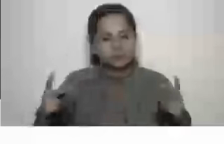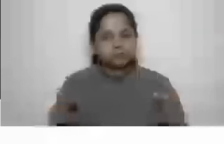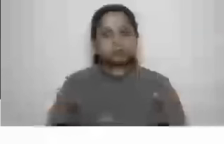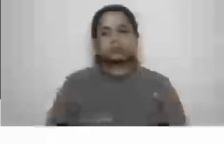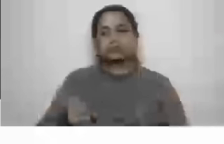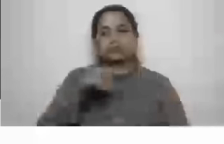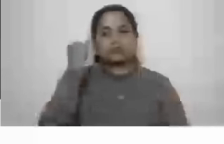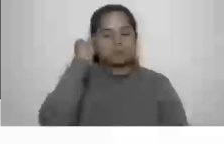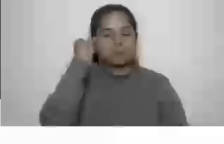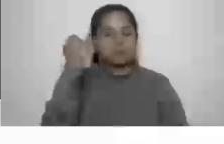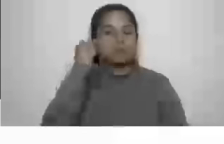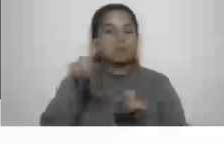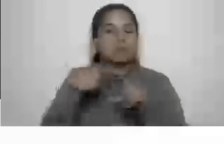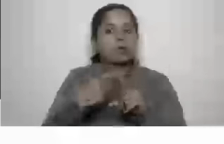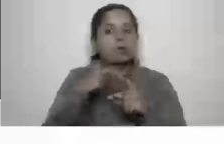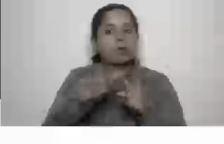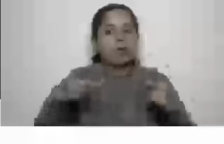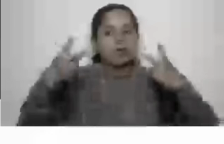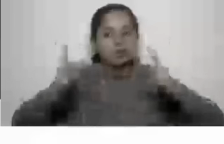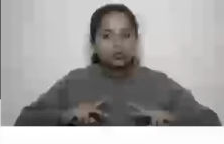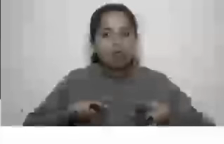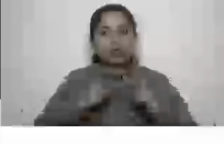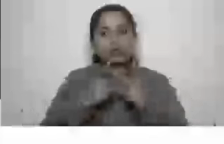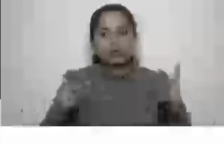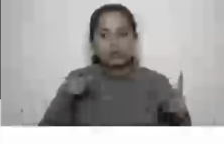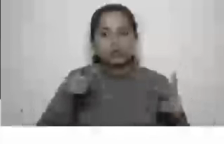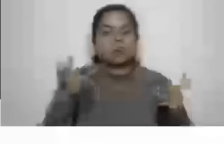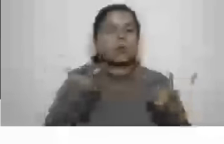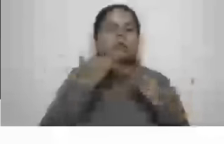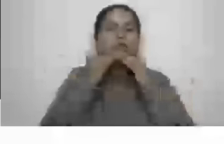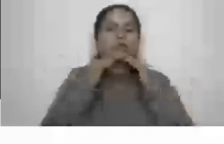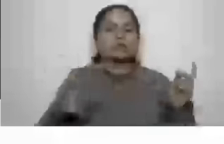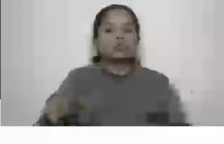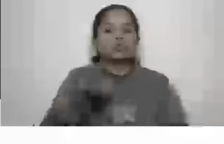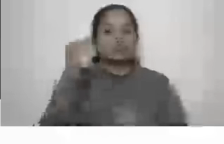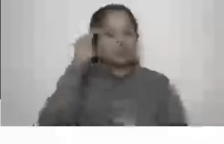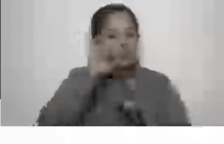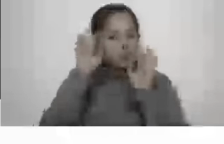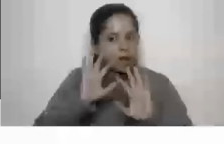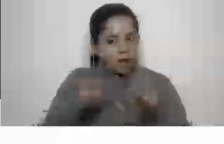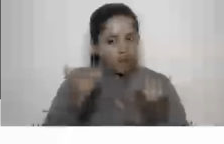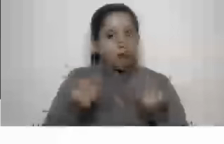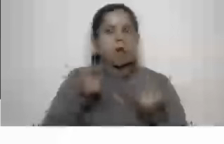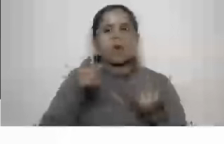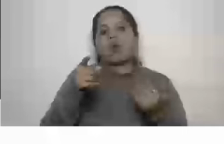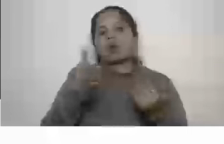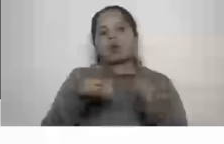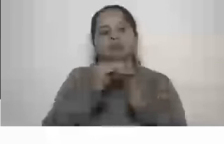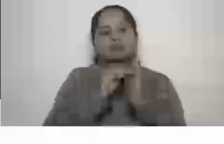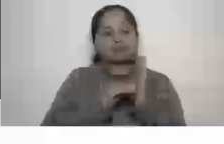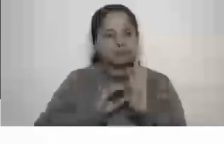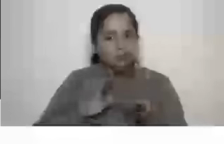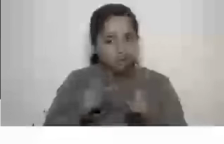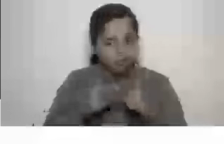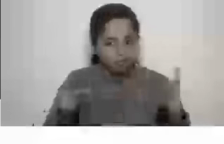the idea is like, providing the translation of what students already know or already have read